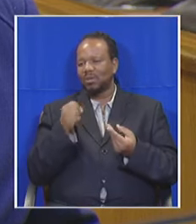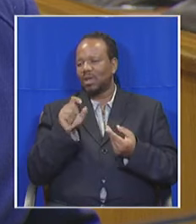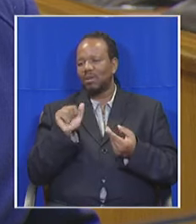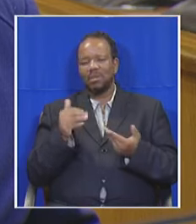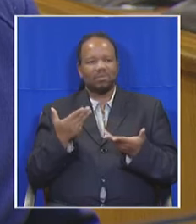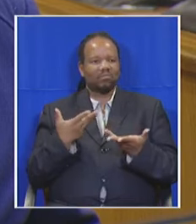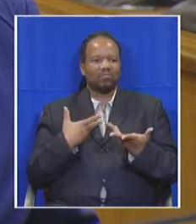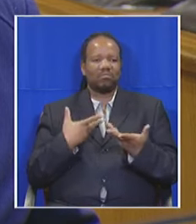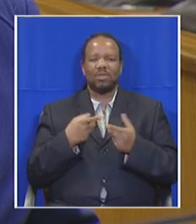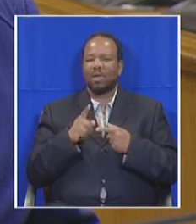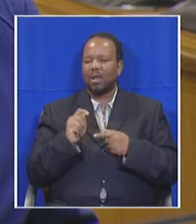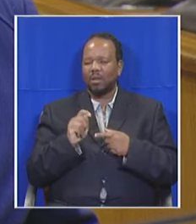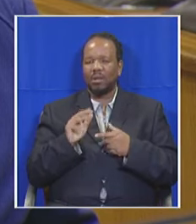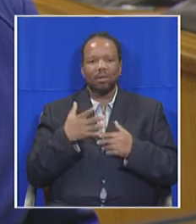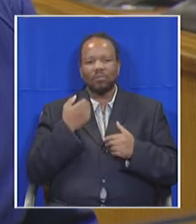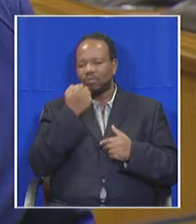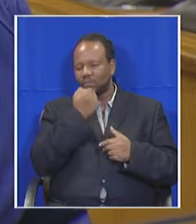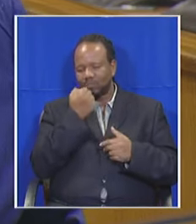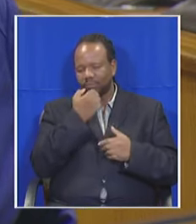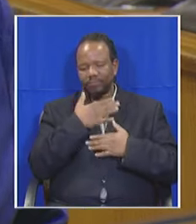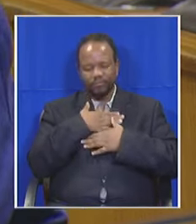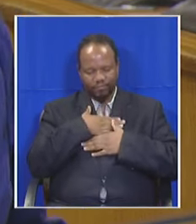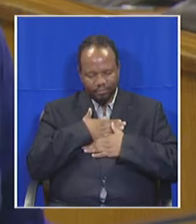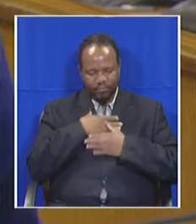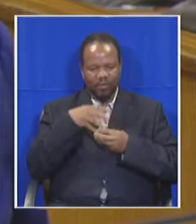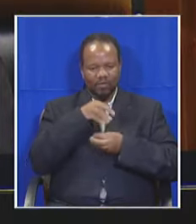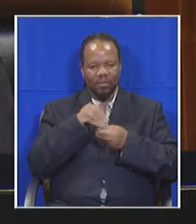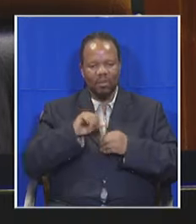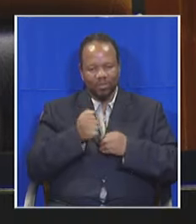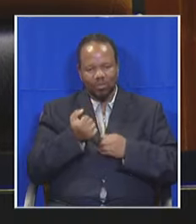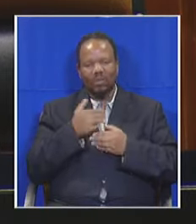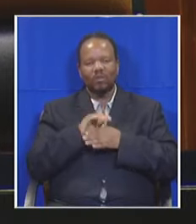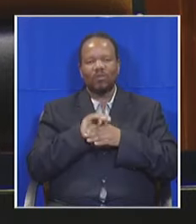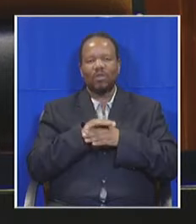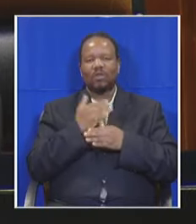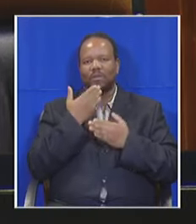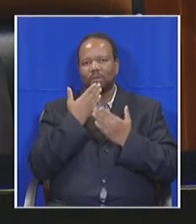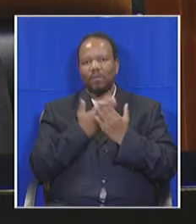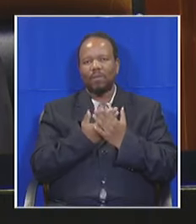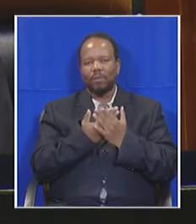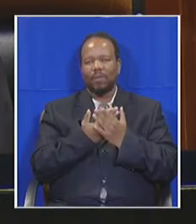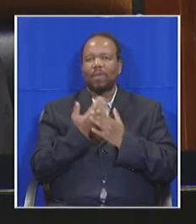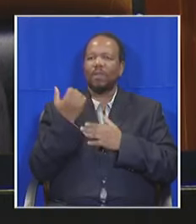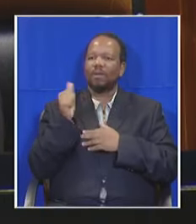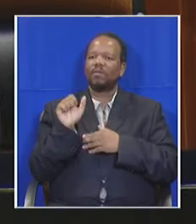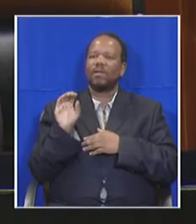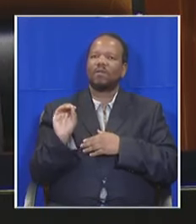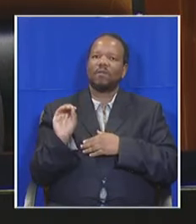wife, family, and friends. I so move. Thank you, Chair. Thank you. Do you have any objections to the